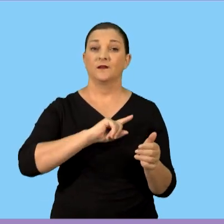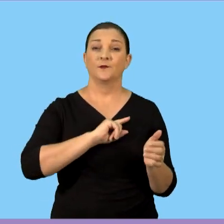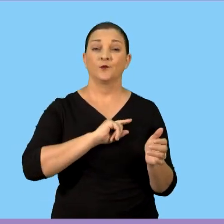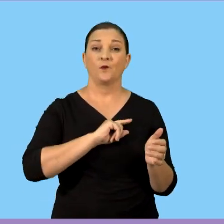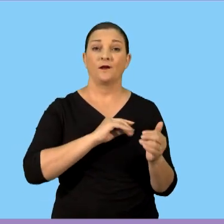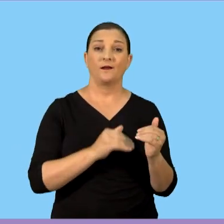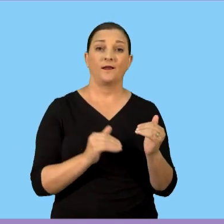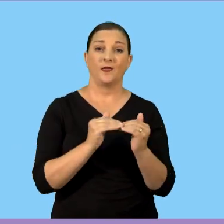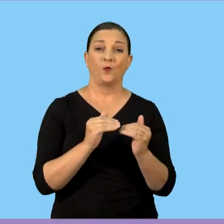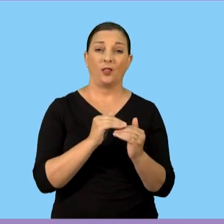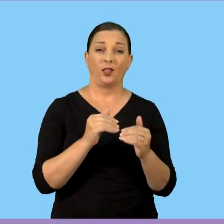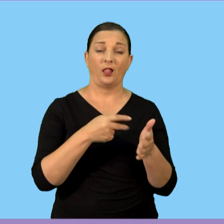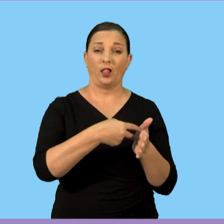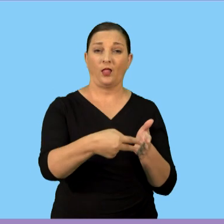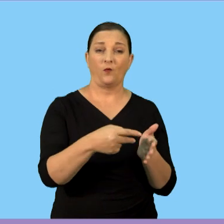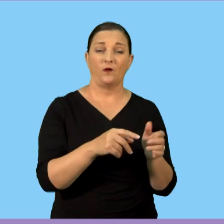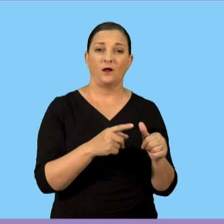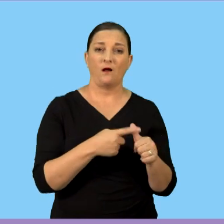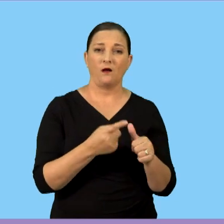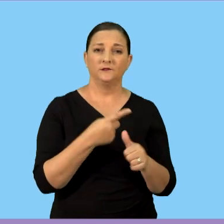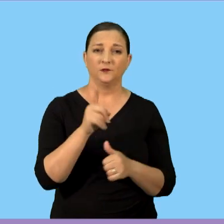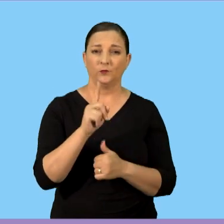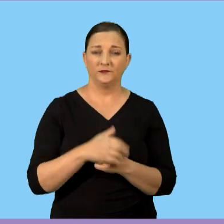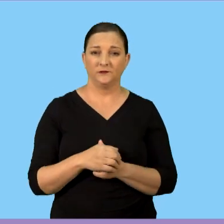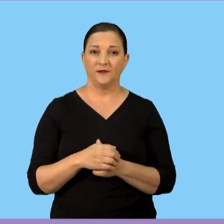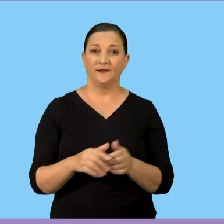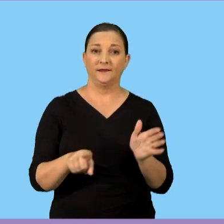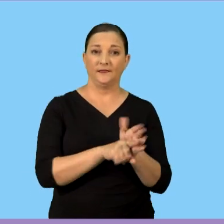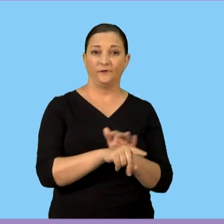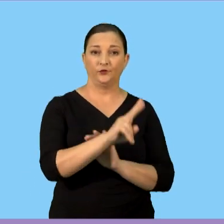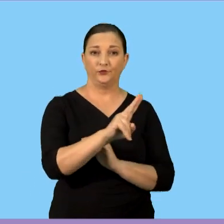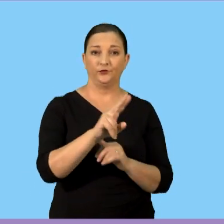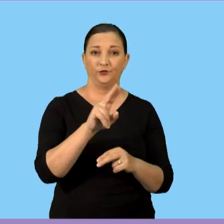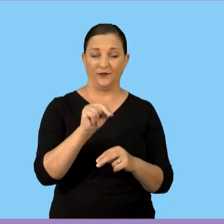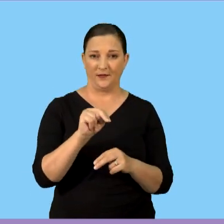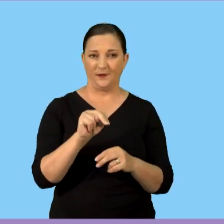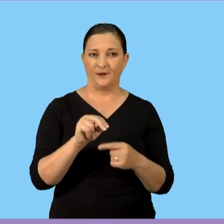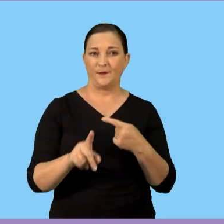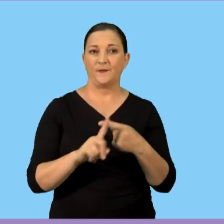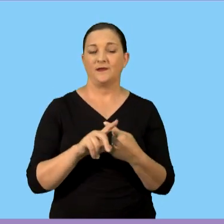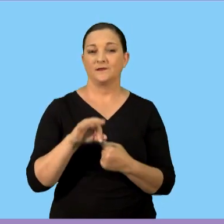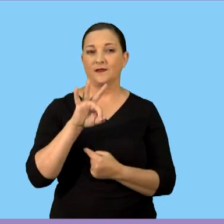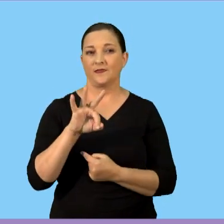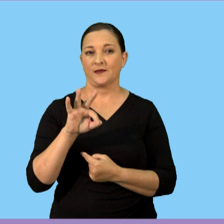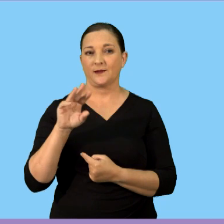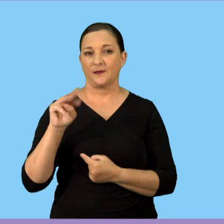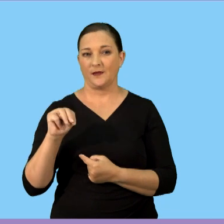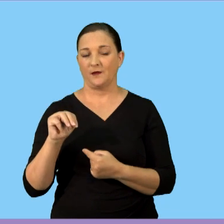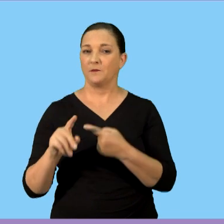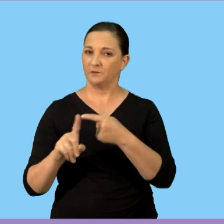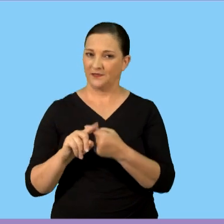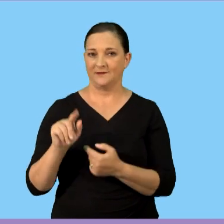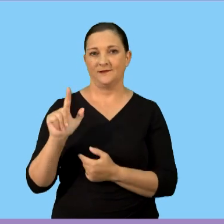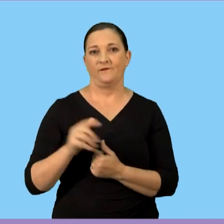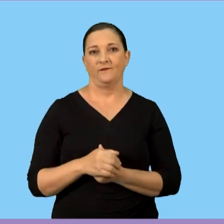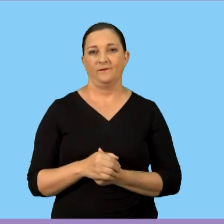this is actually going to be now negative 2n plus 3m